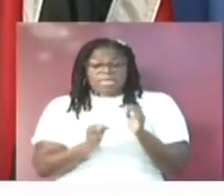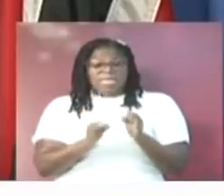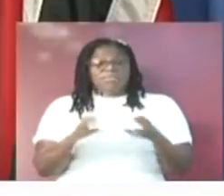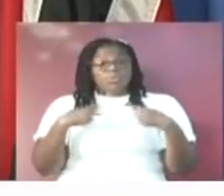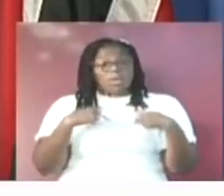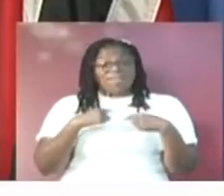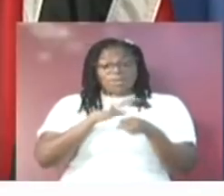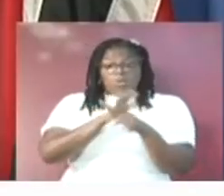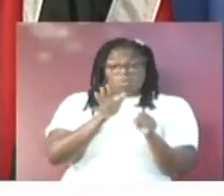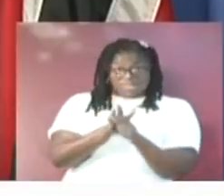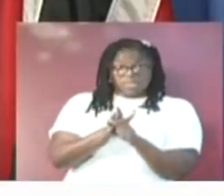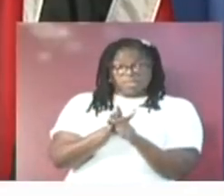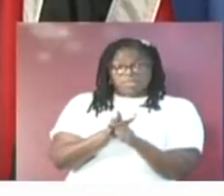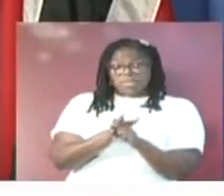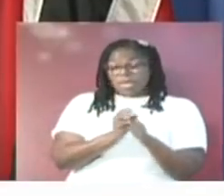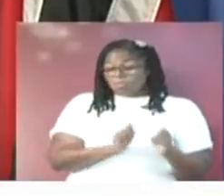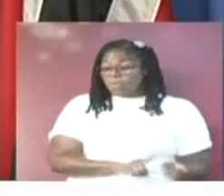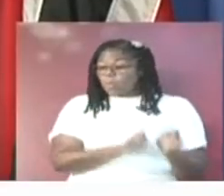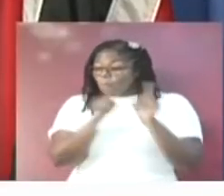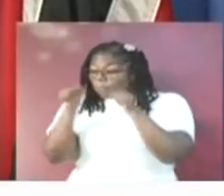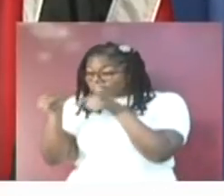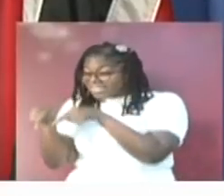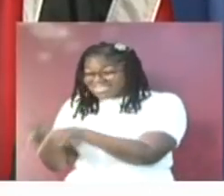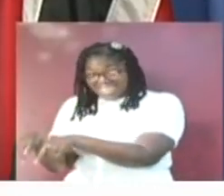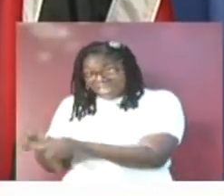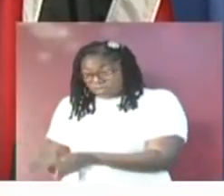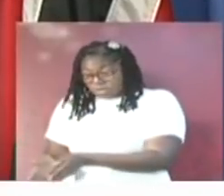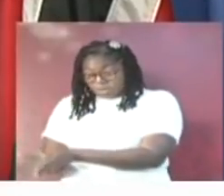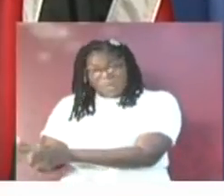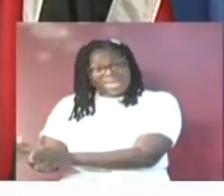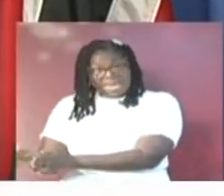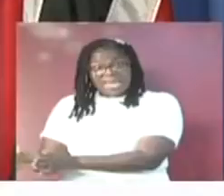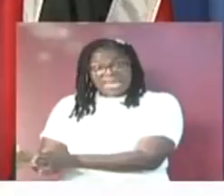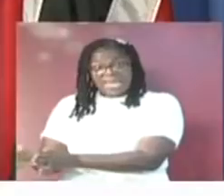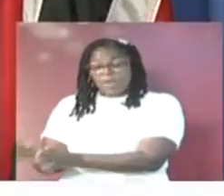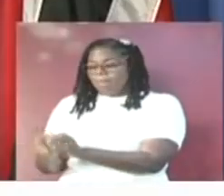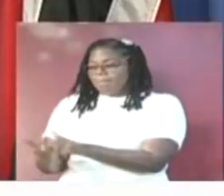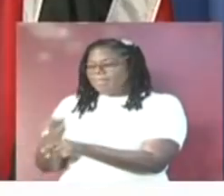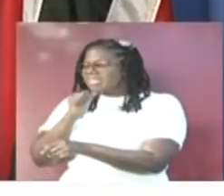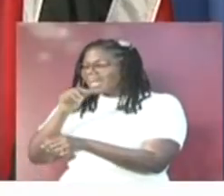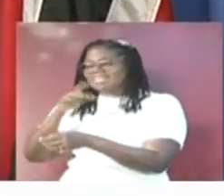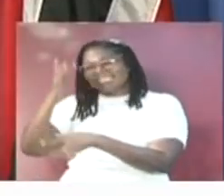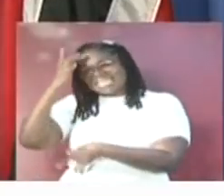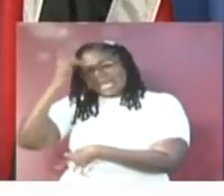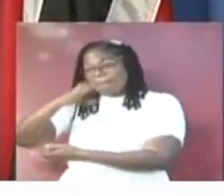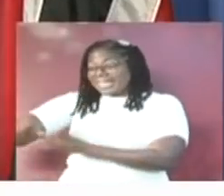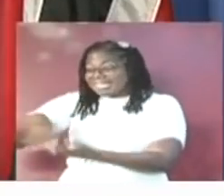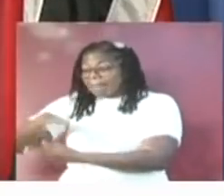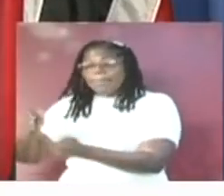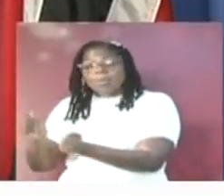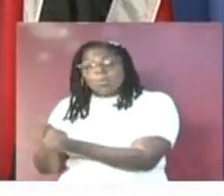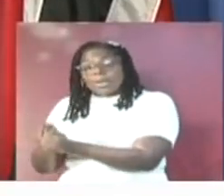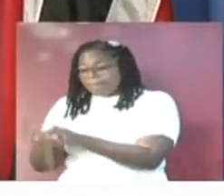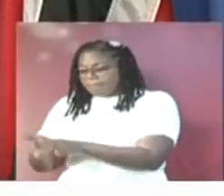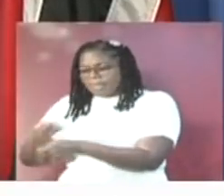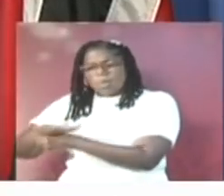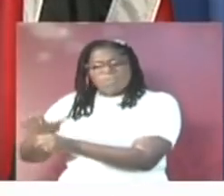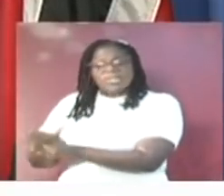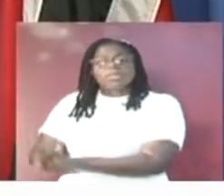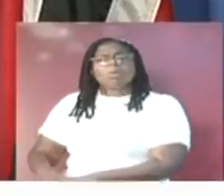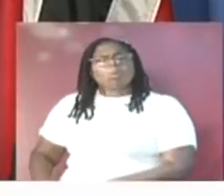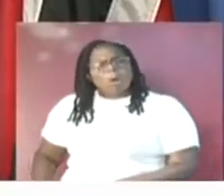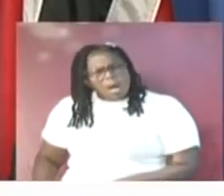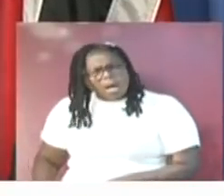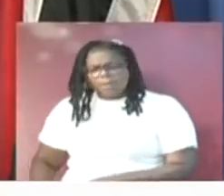at tremendous cost to the state, you the taxpayer, that the way we will deal with this is not by a state of